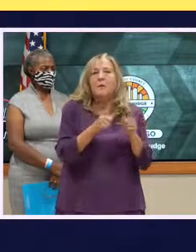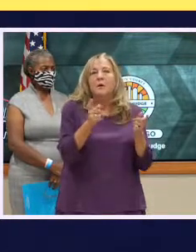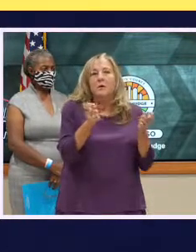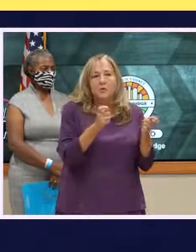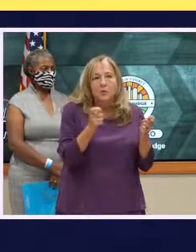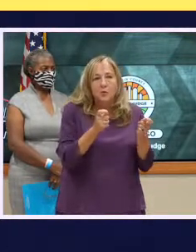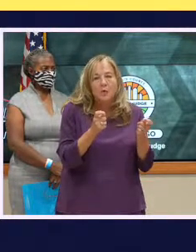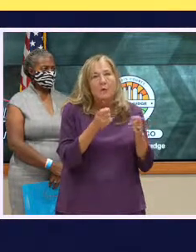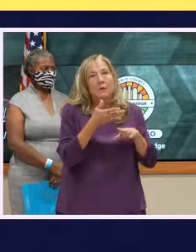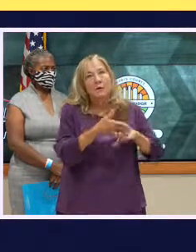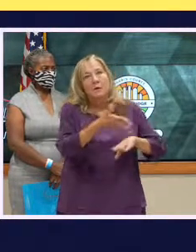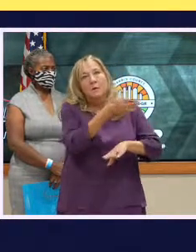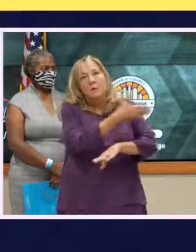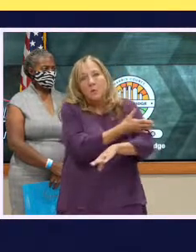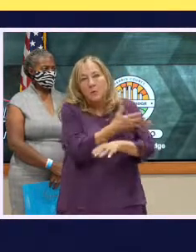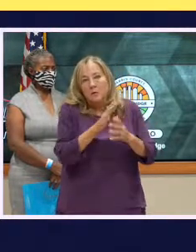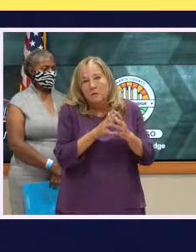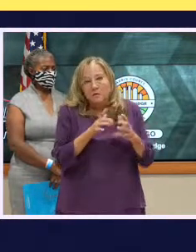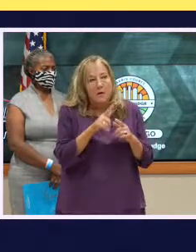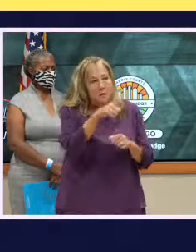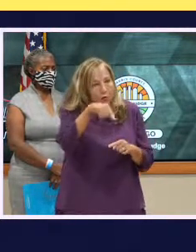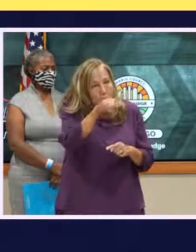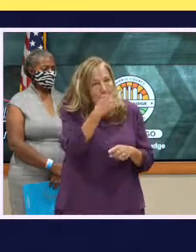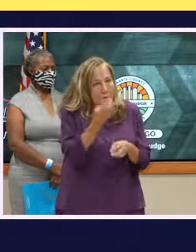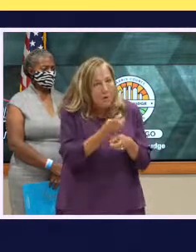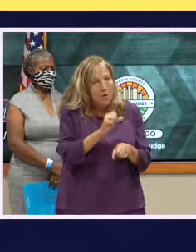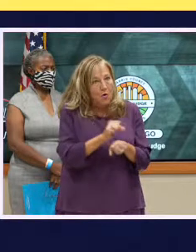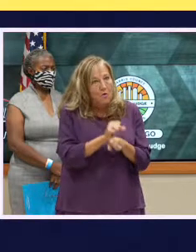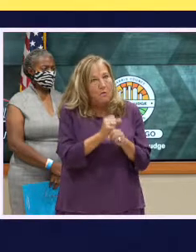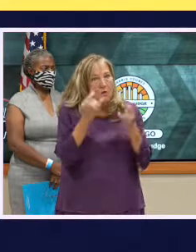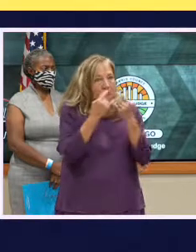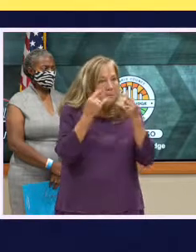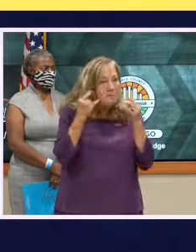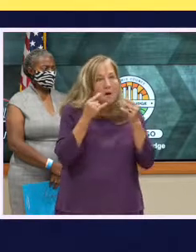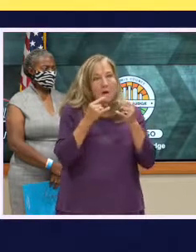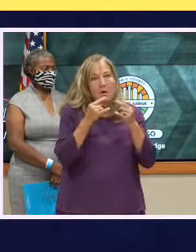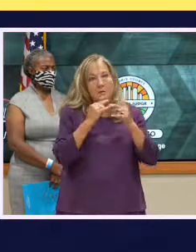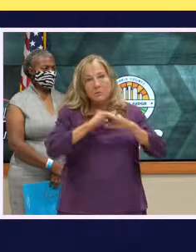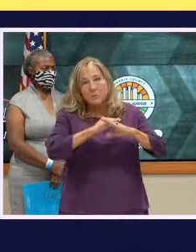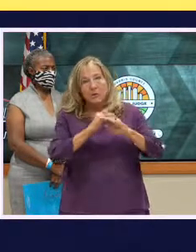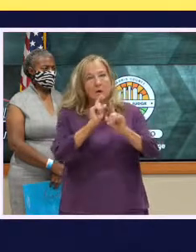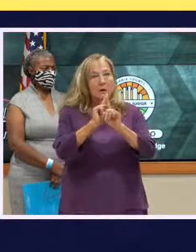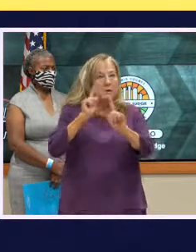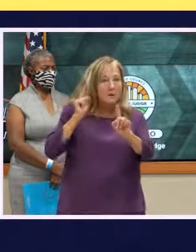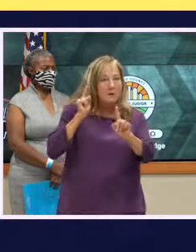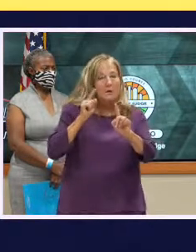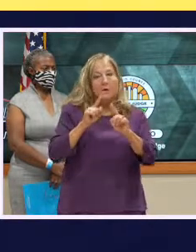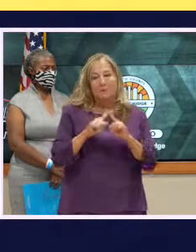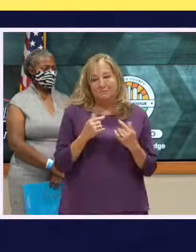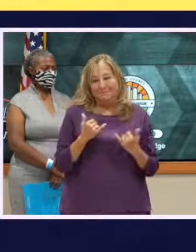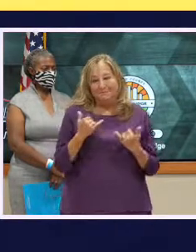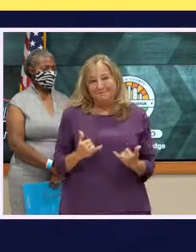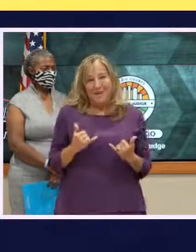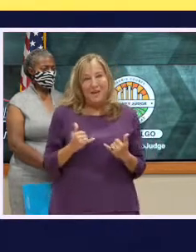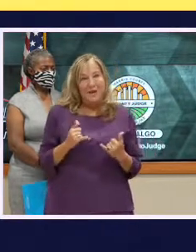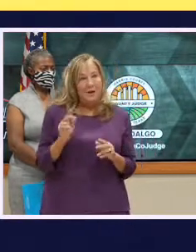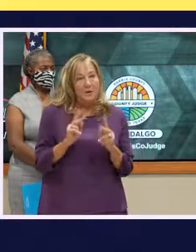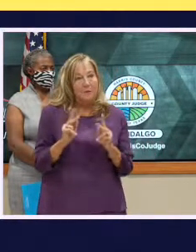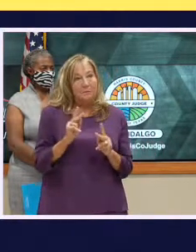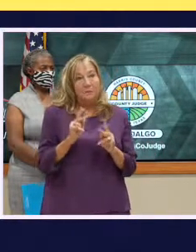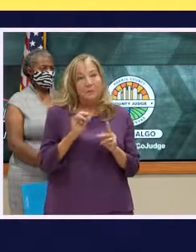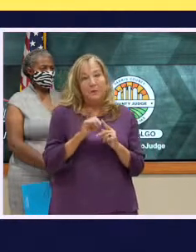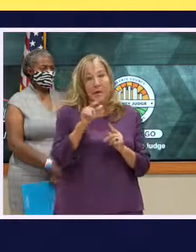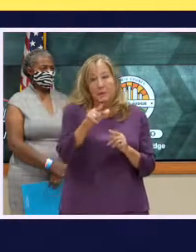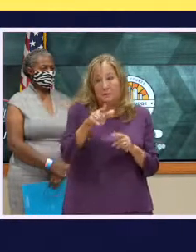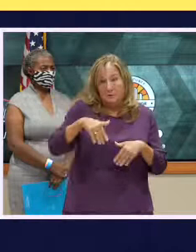trends improve because of the work everybody did. At this level, we need unvaccinated residents to minimize